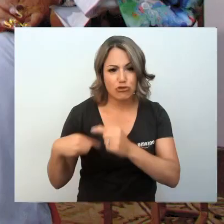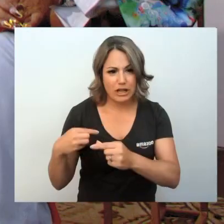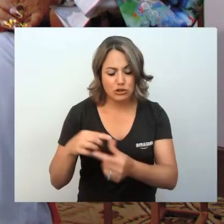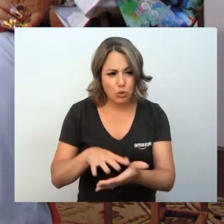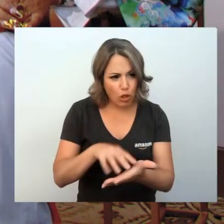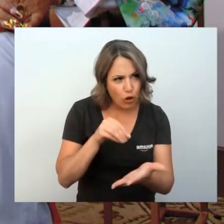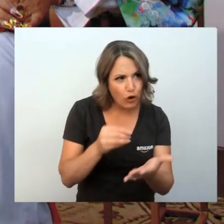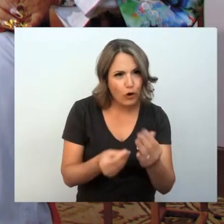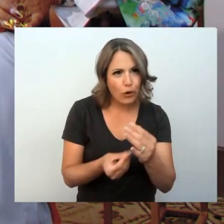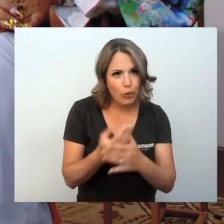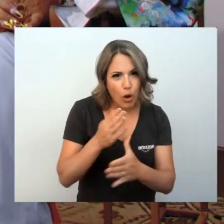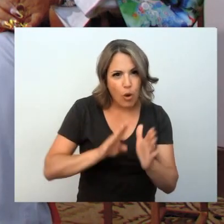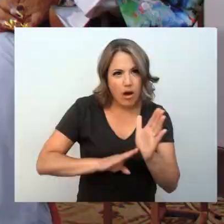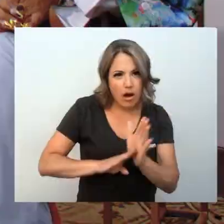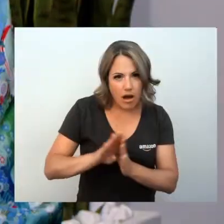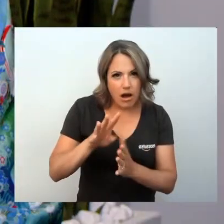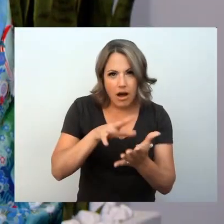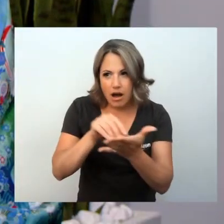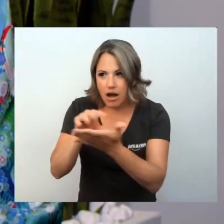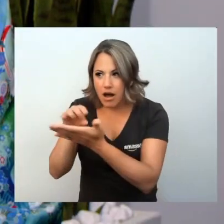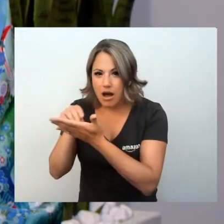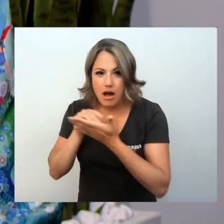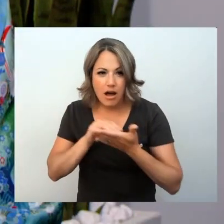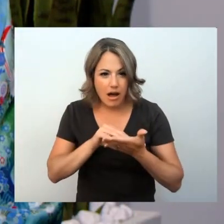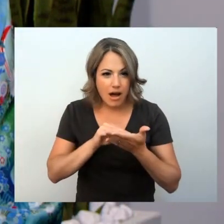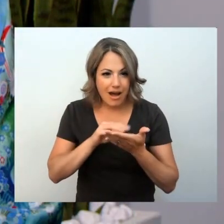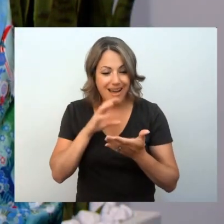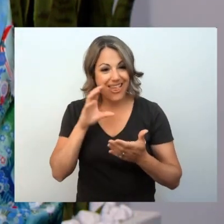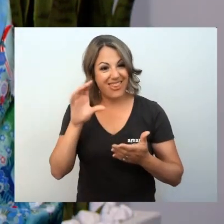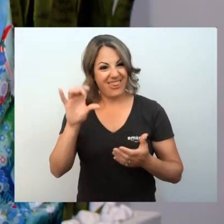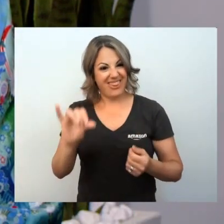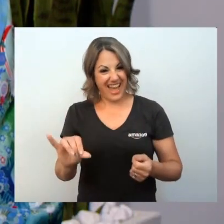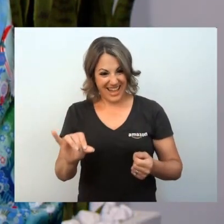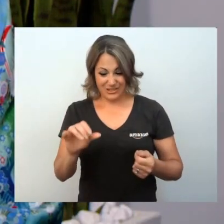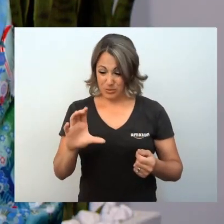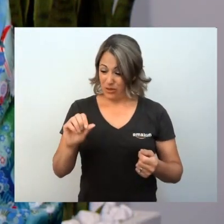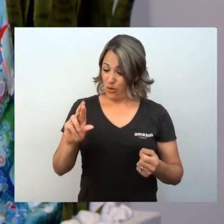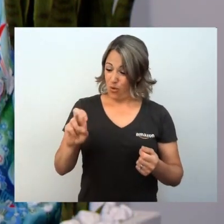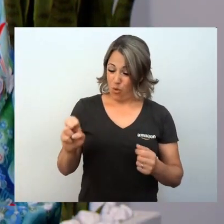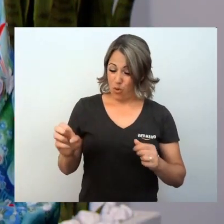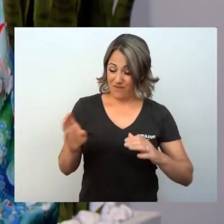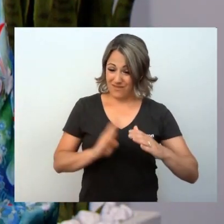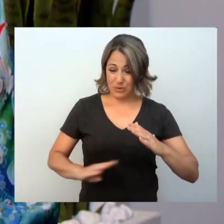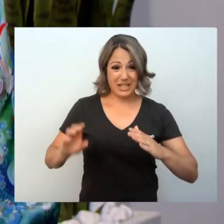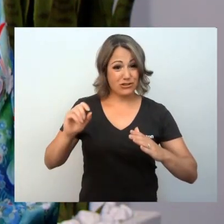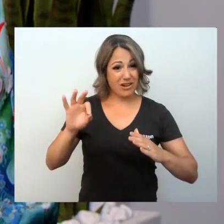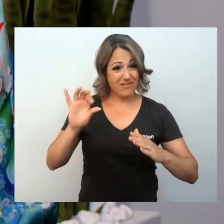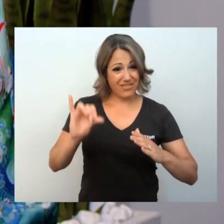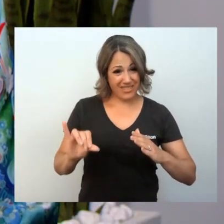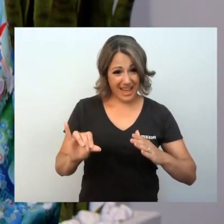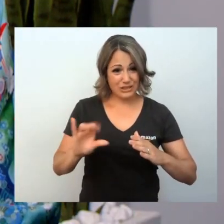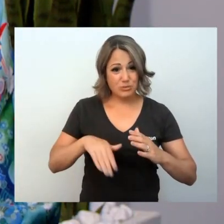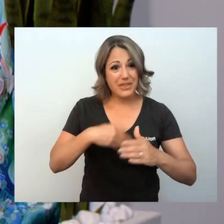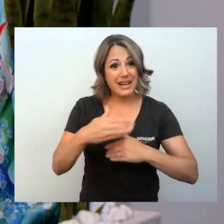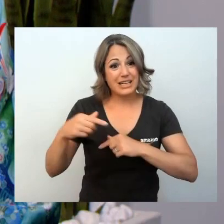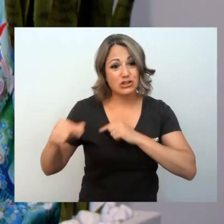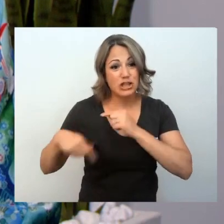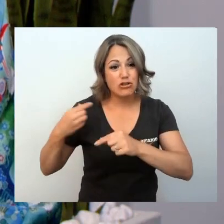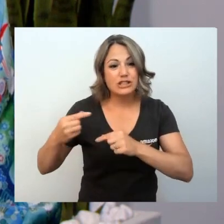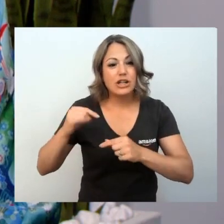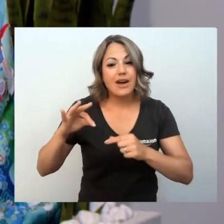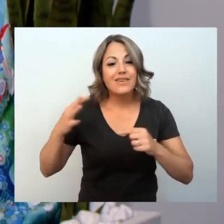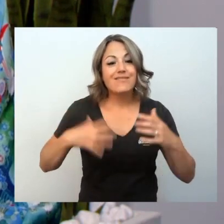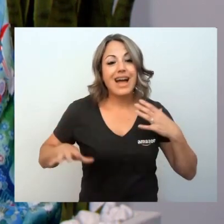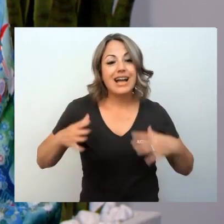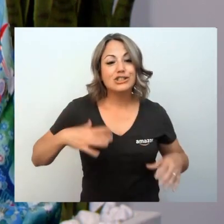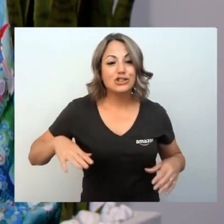and grow and develop and to be the core foundation that will groom them into the next generation of fashion pioneers